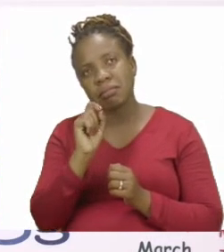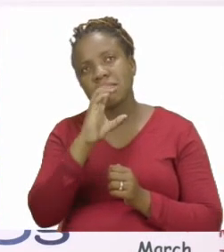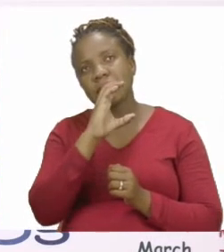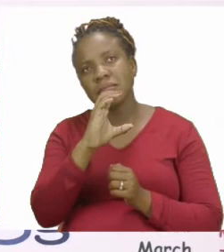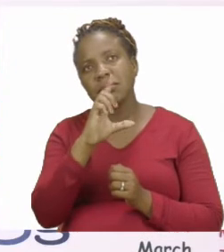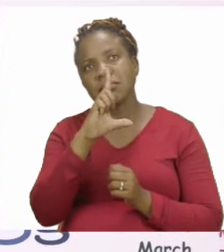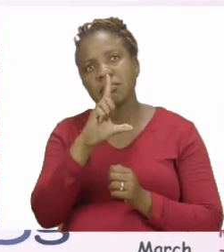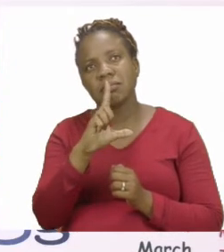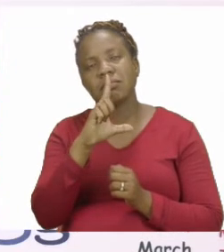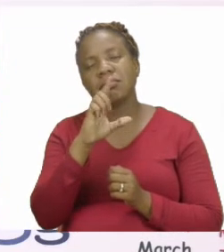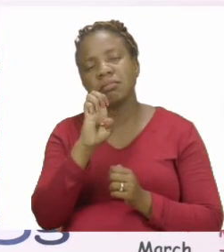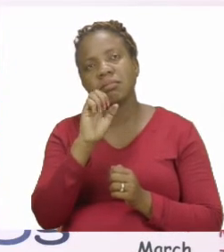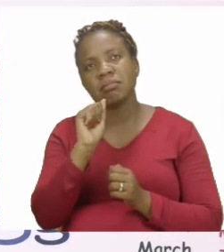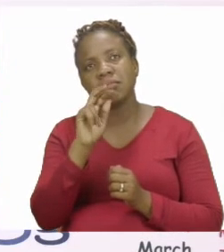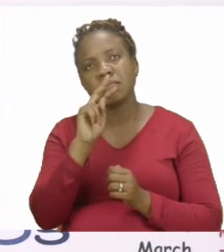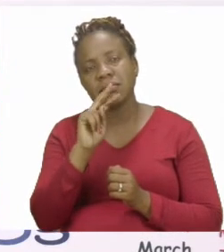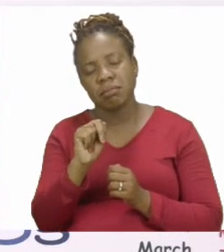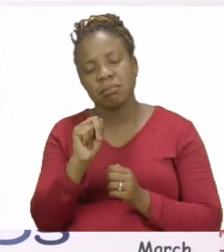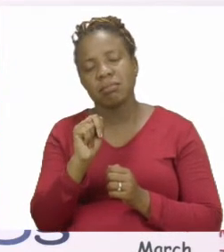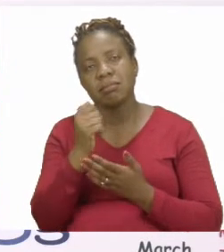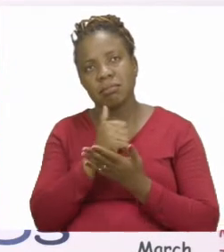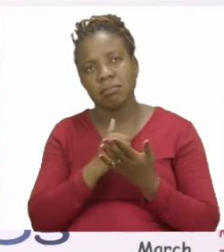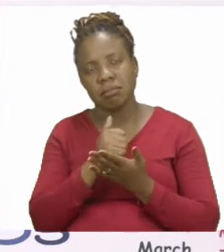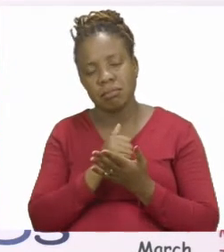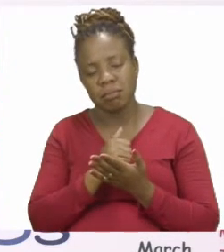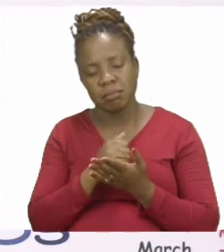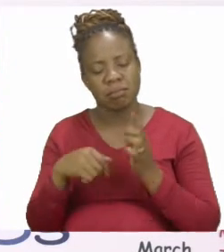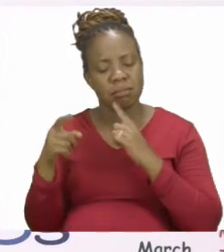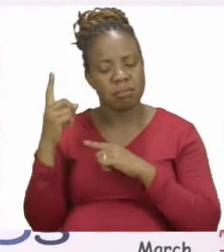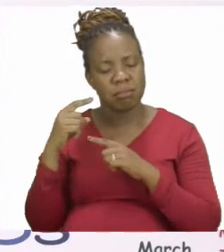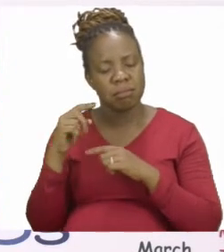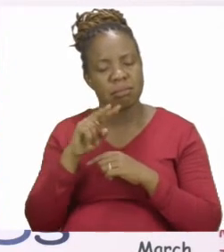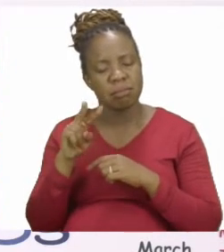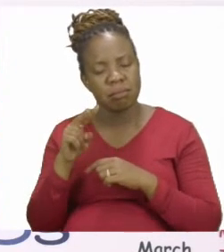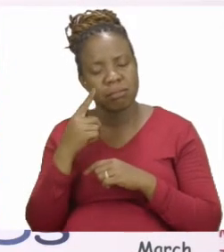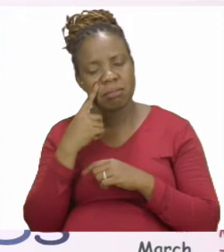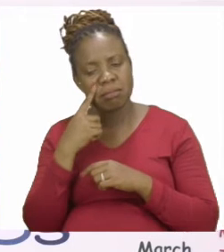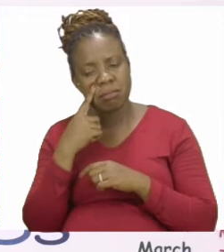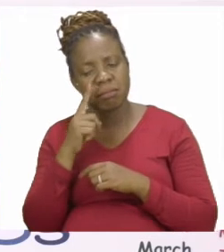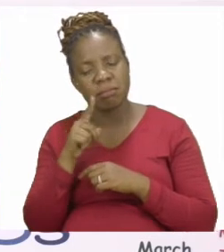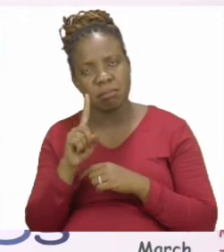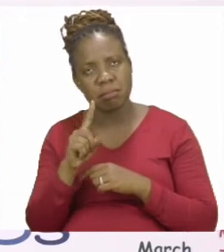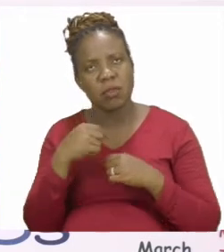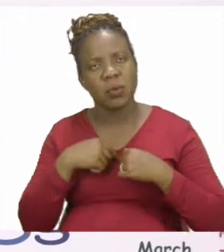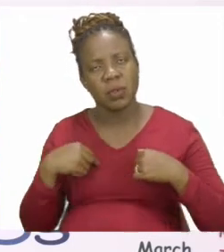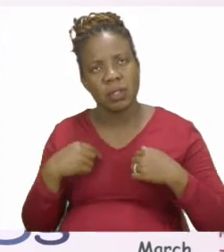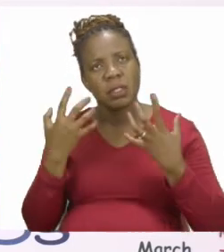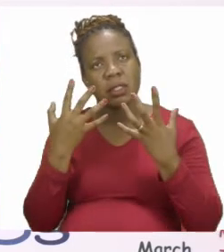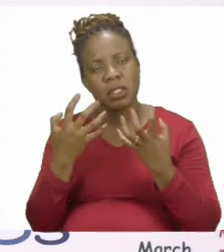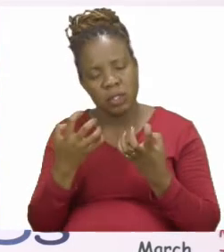sense. We need clean water to cook food. Do you think this works